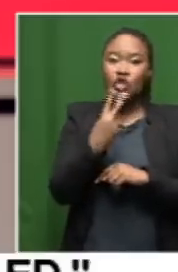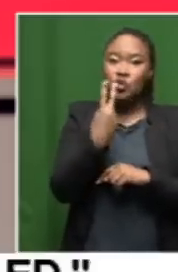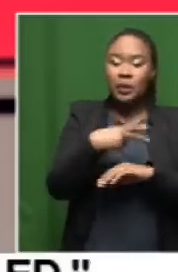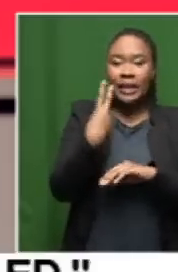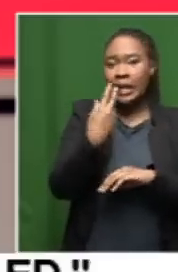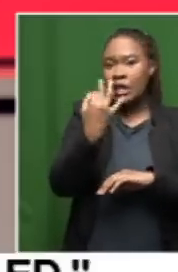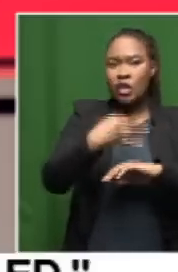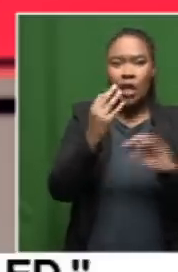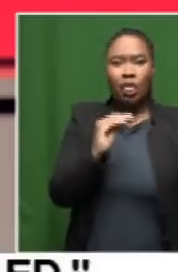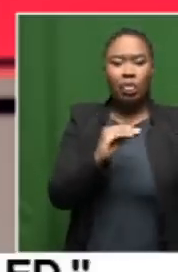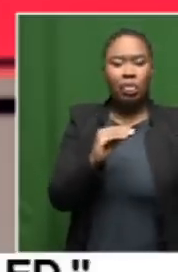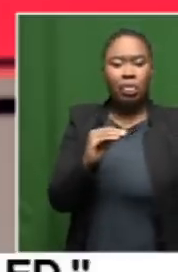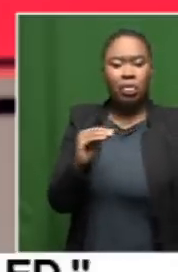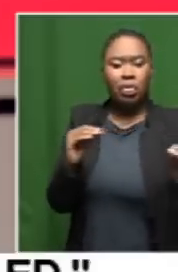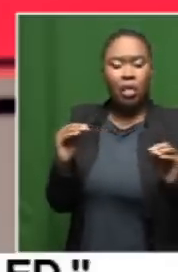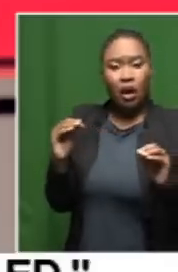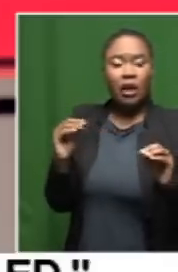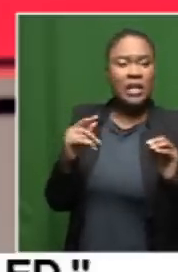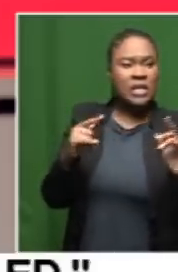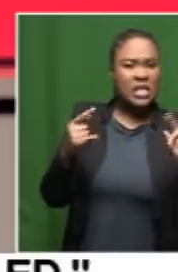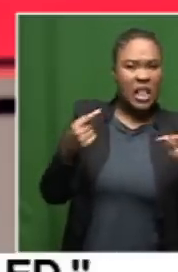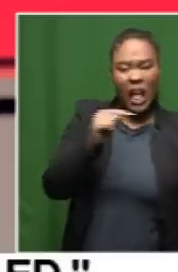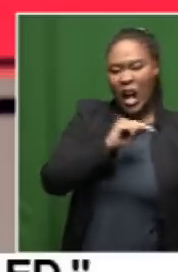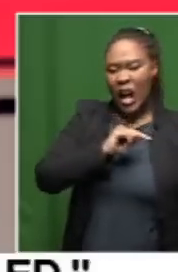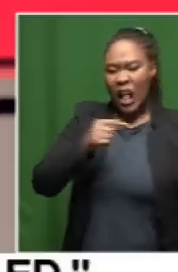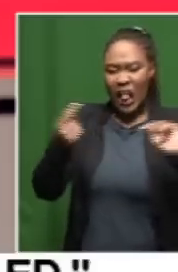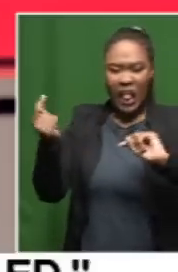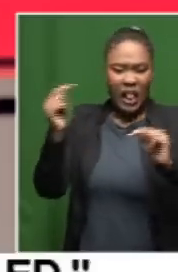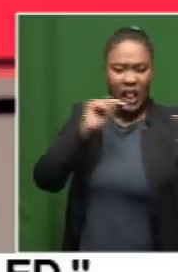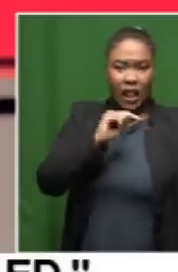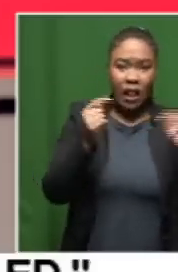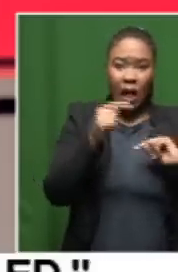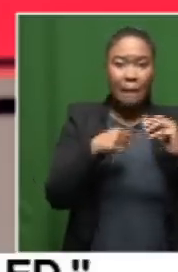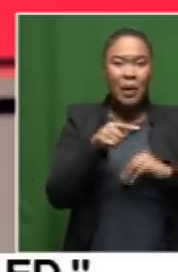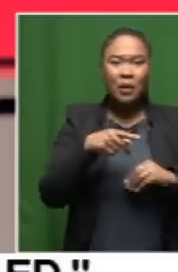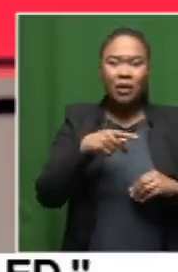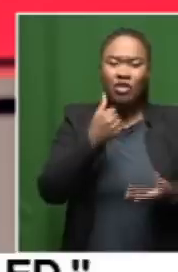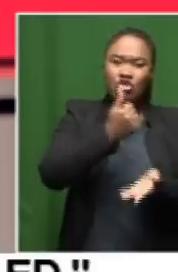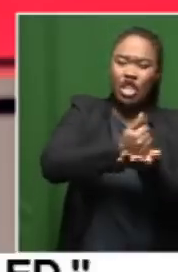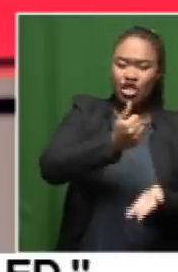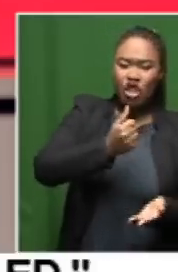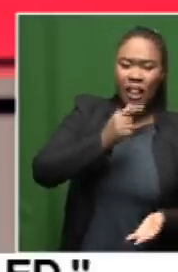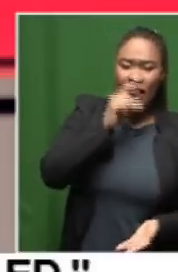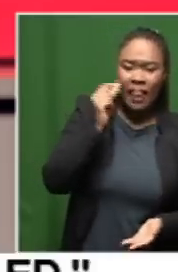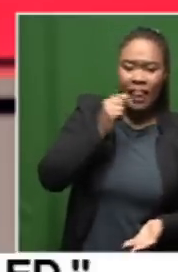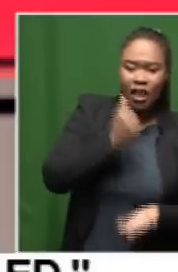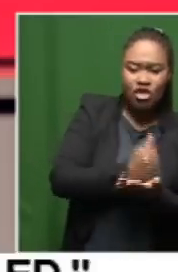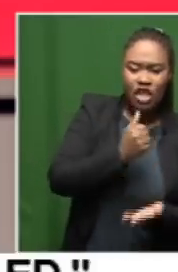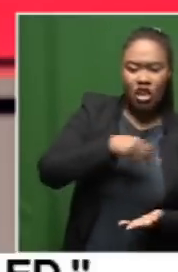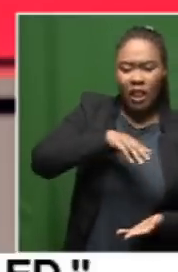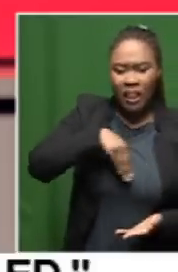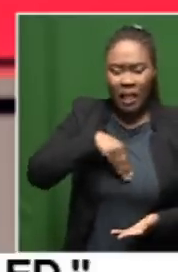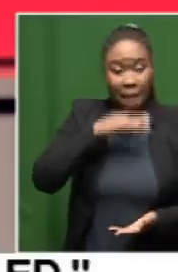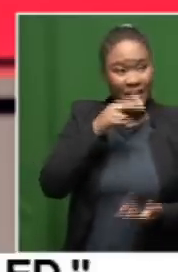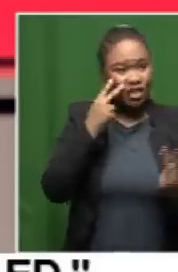discussing simply participation in Congress, which shows the level of regression organizationally in terms of discipline,